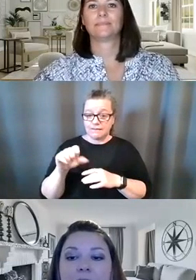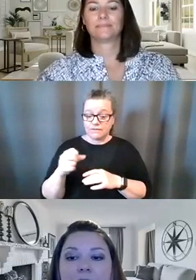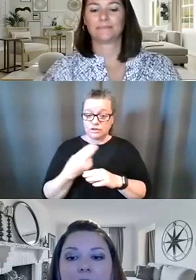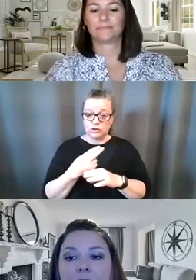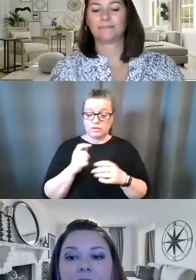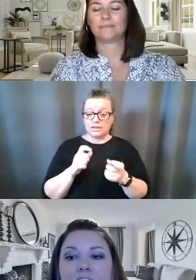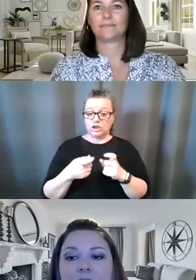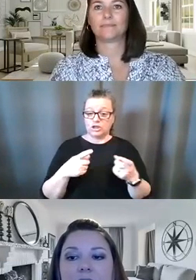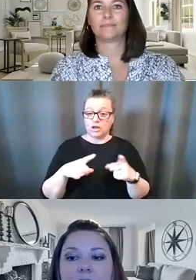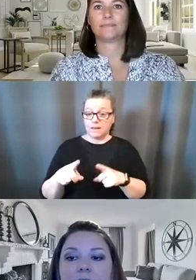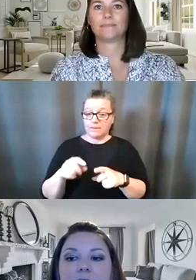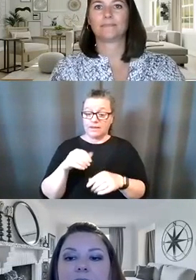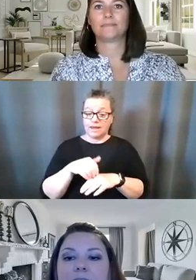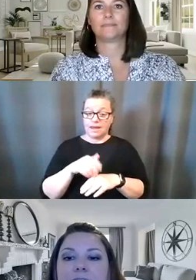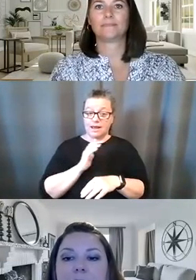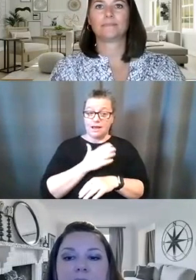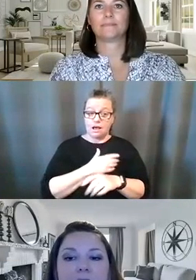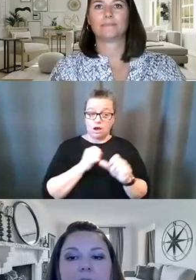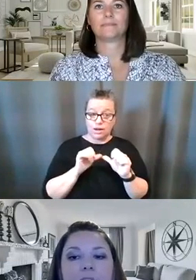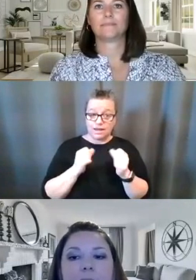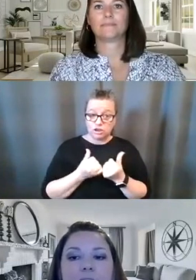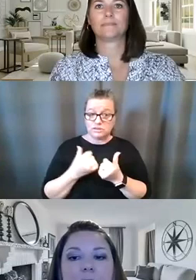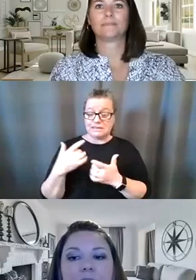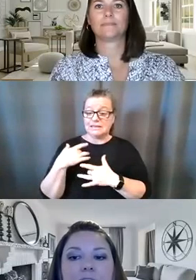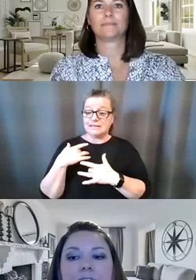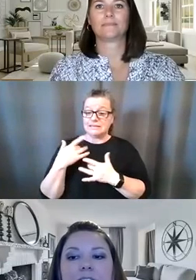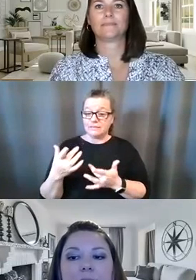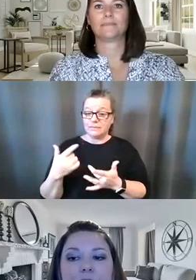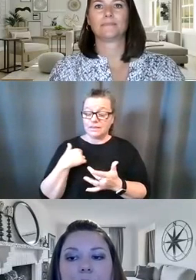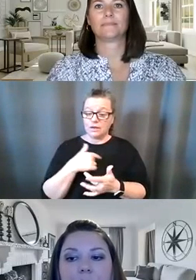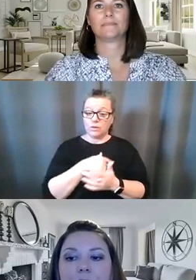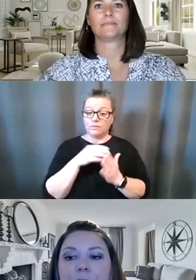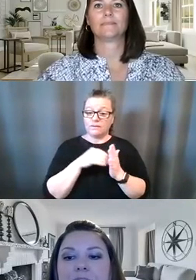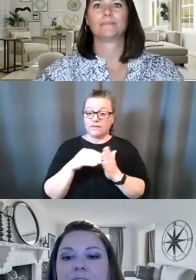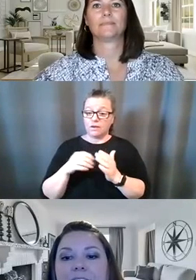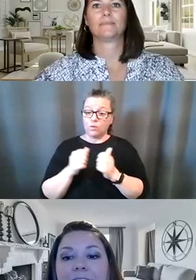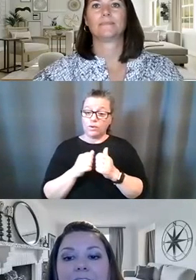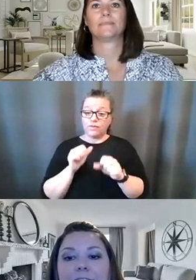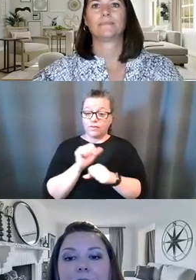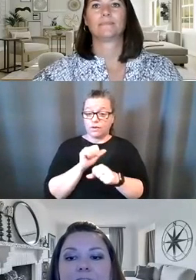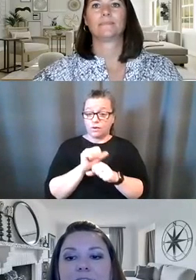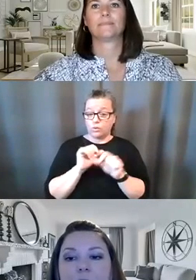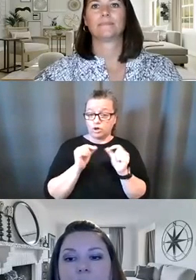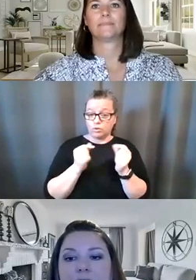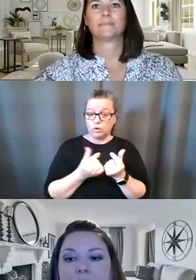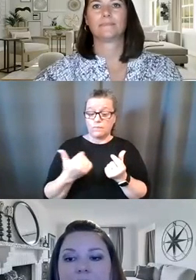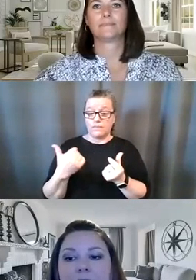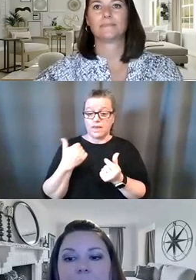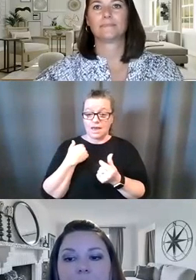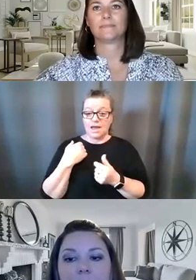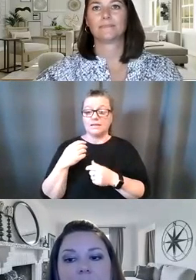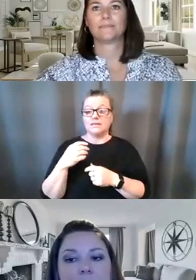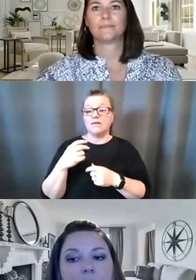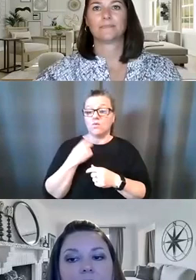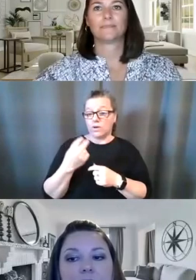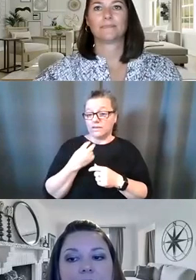is happening at our agency. Typically, we'd be completing these with our work groups that have voices represented